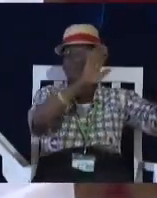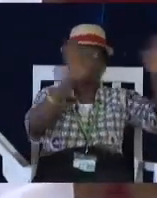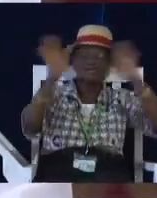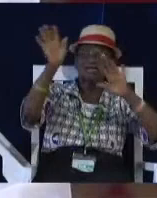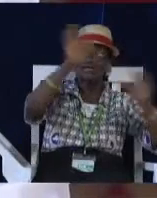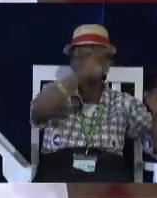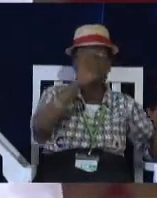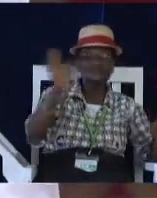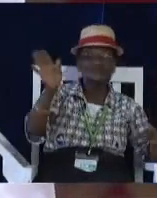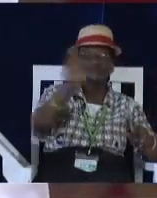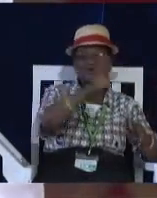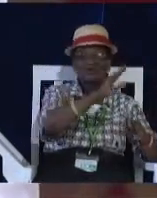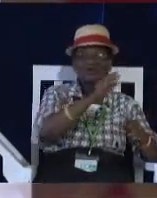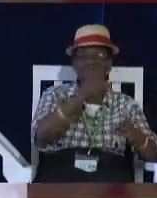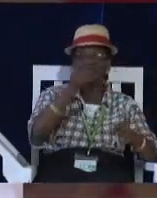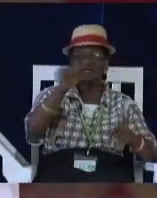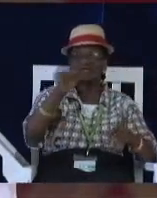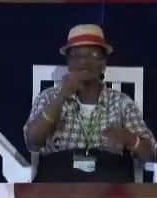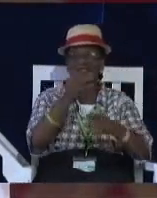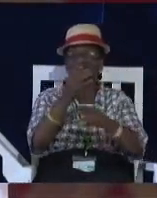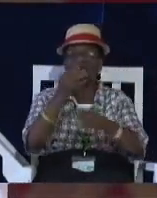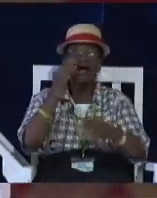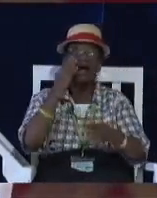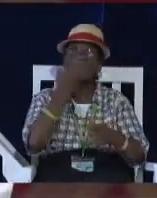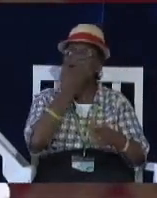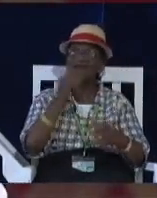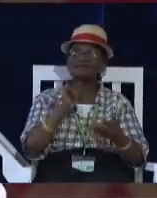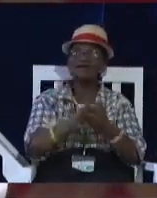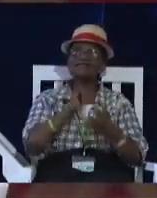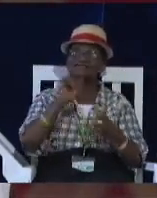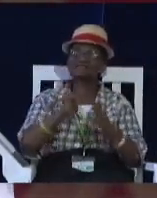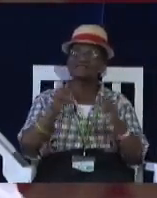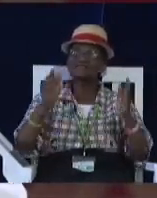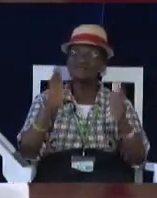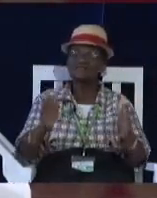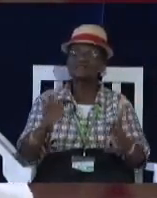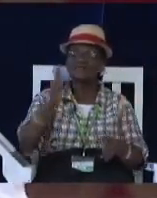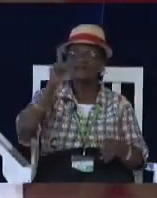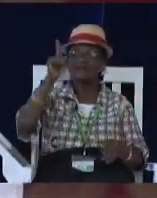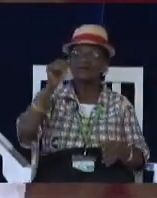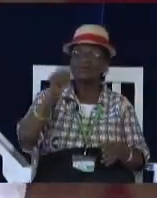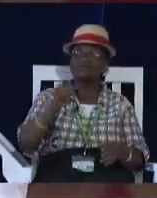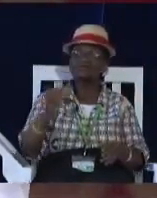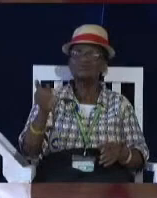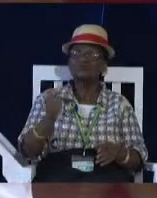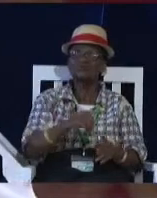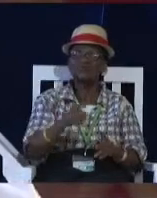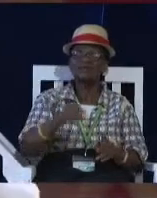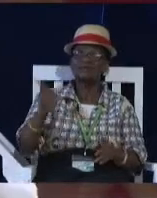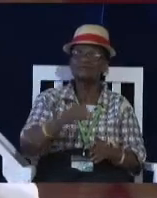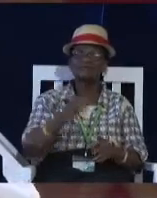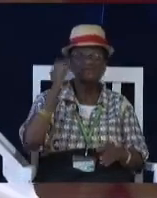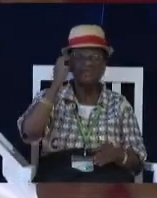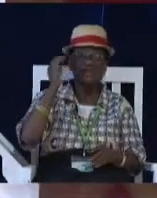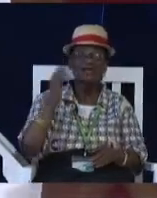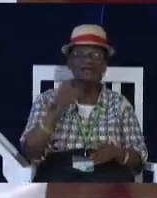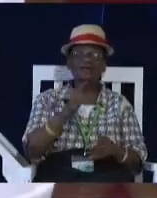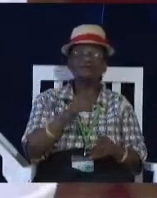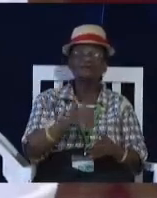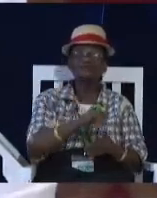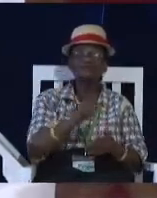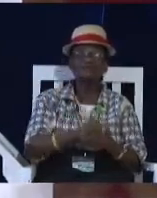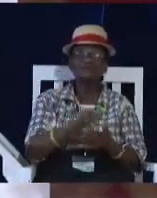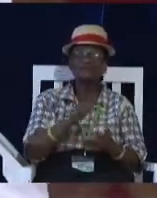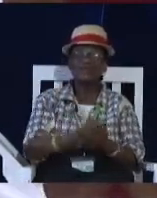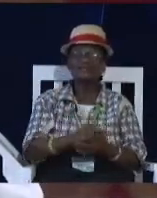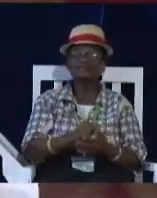That's greater works. And when you hear all those who are testifying say, the handkerchief that daddy anointed,